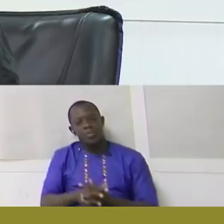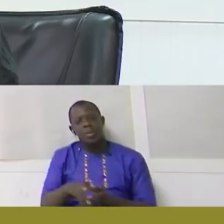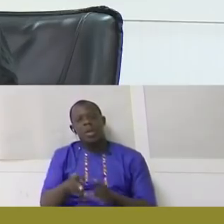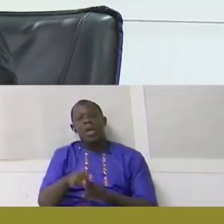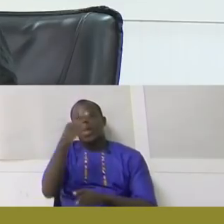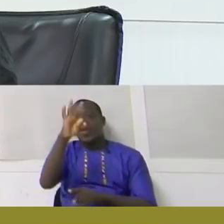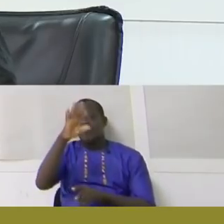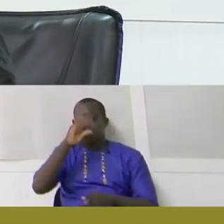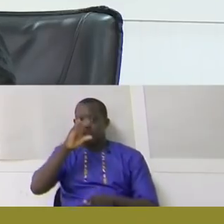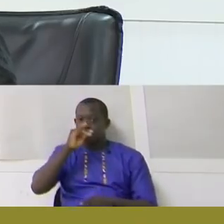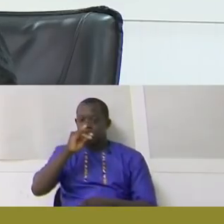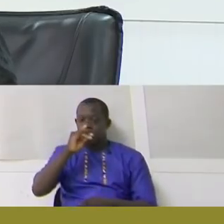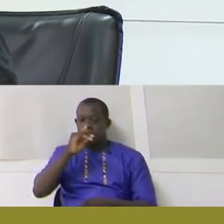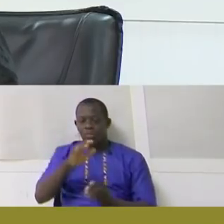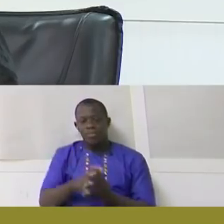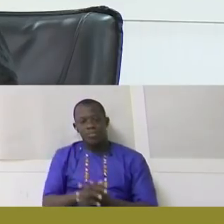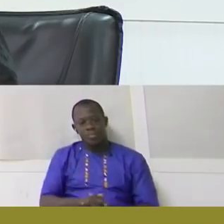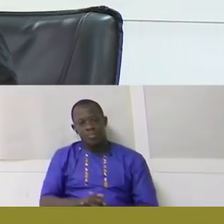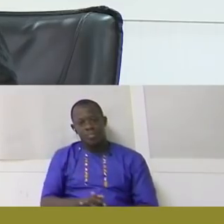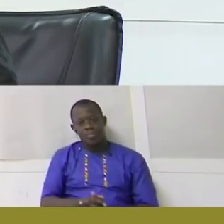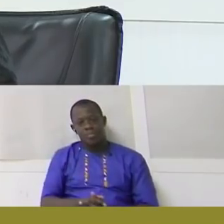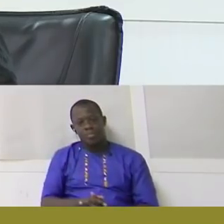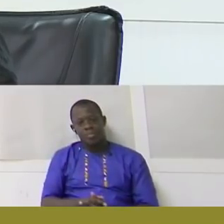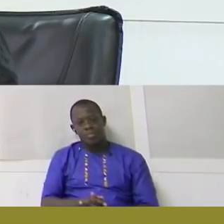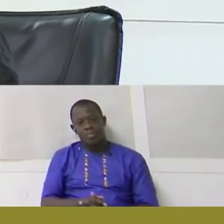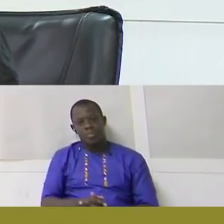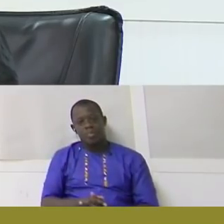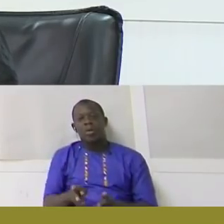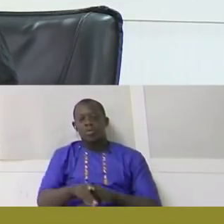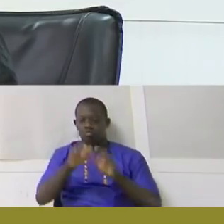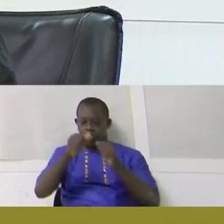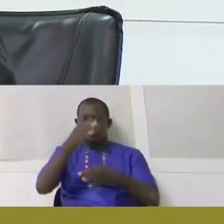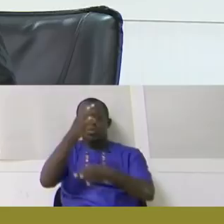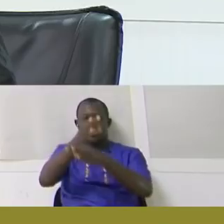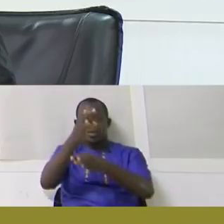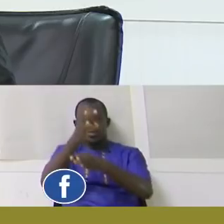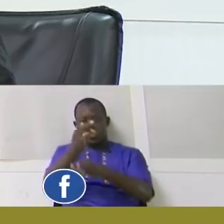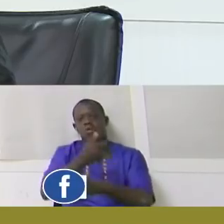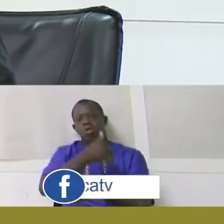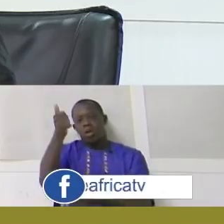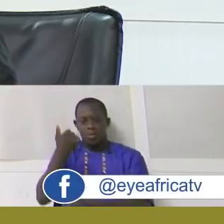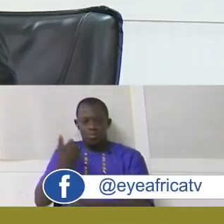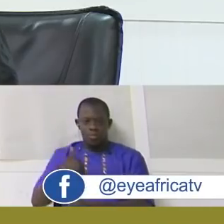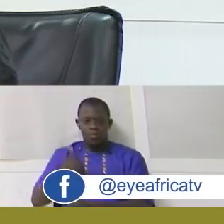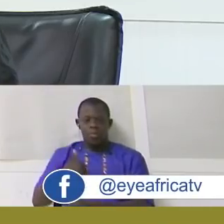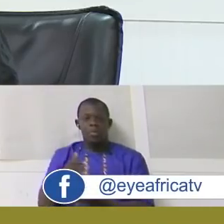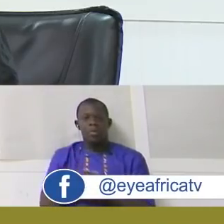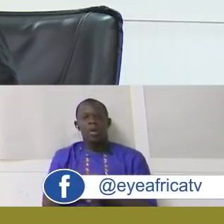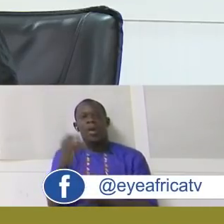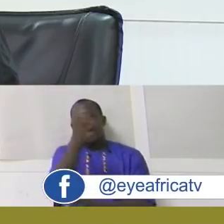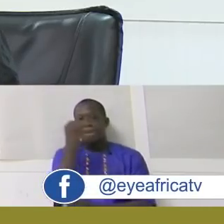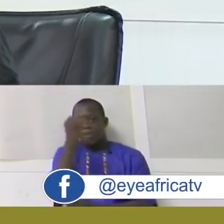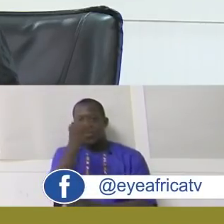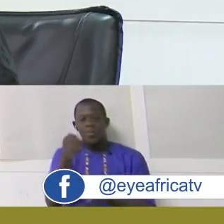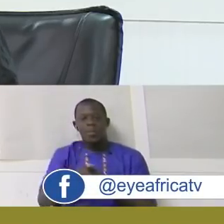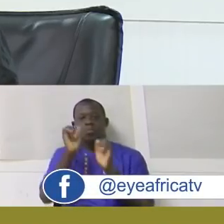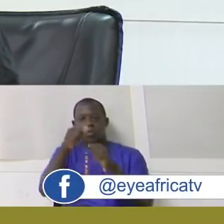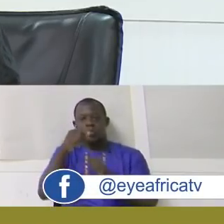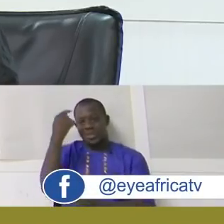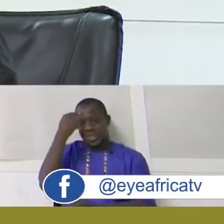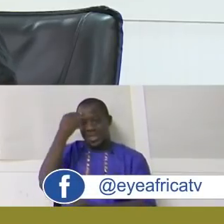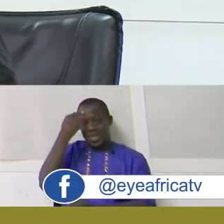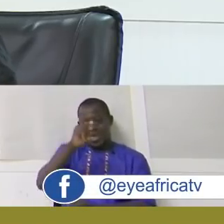seen wax bi and what they would say dafa jangalé would teach people because ding ko foge wut ko